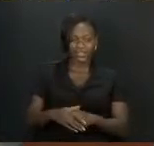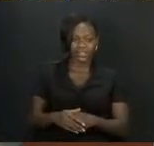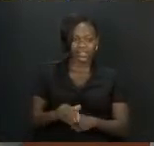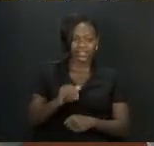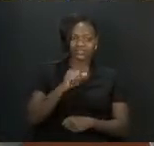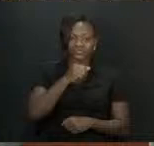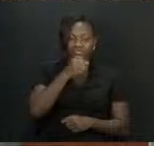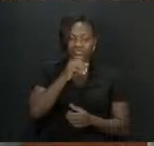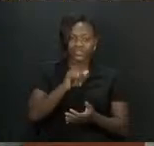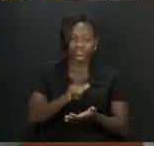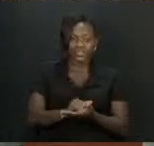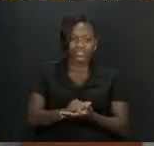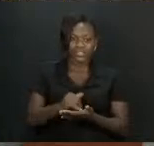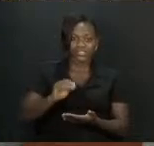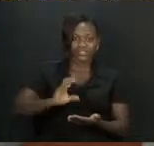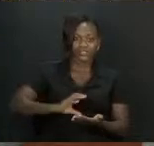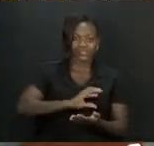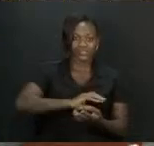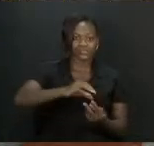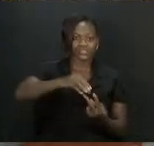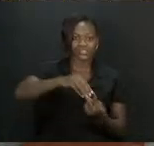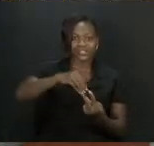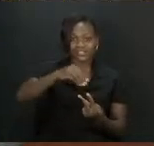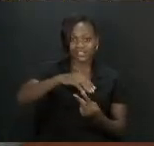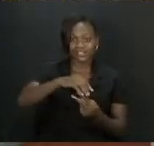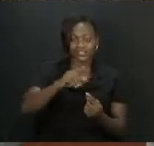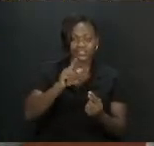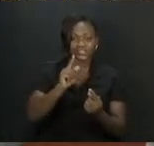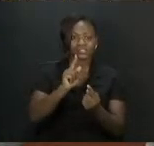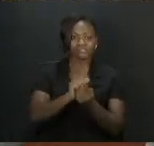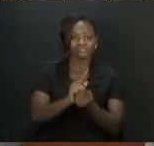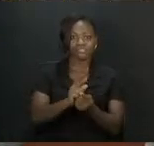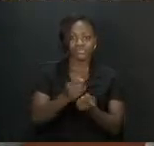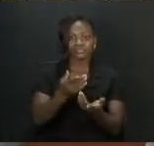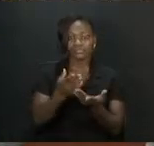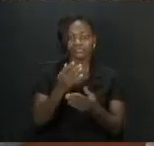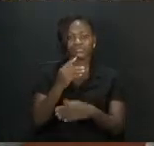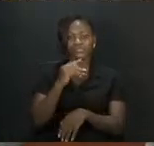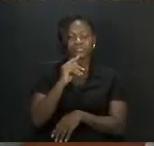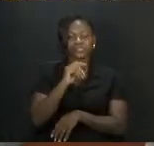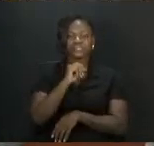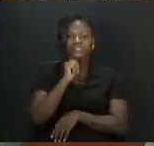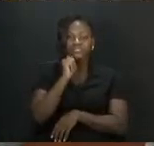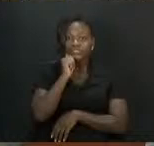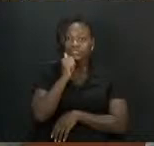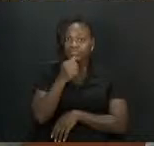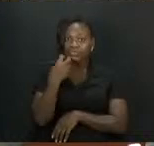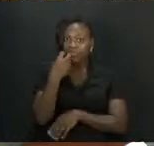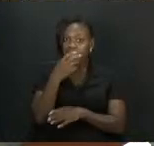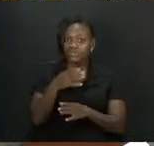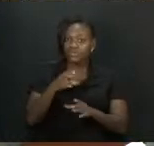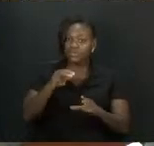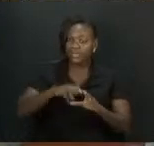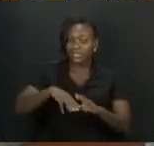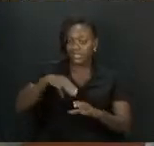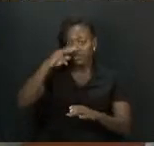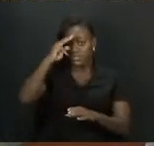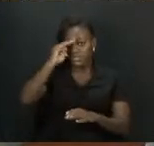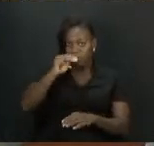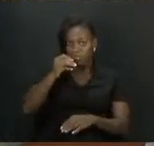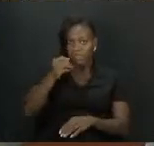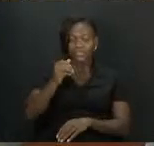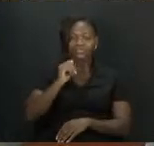of selection would meet by tomorrow. Speaker is the chair. We'll meet by tomorrow or